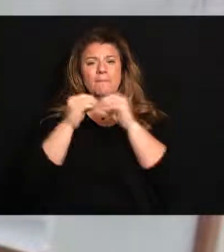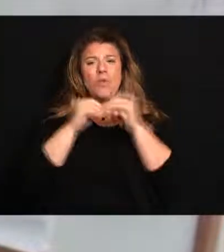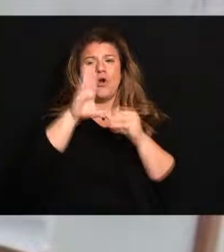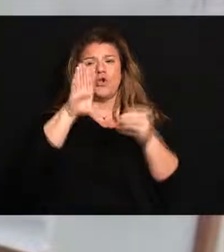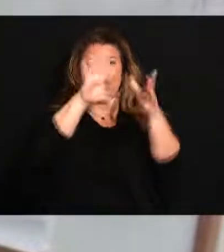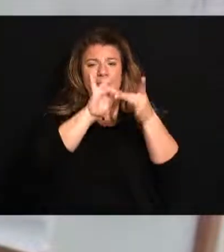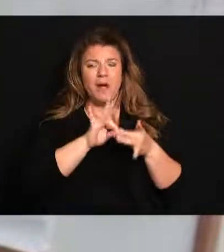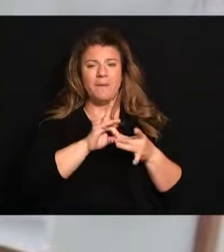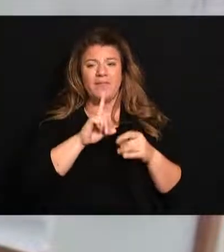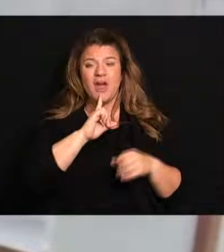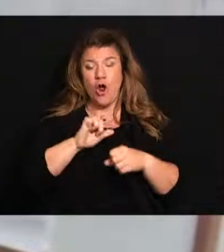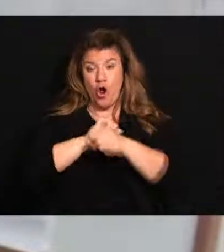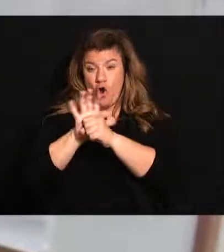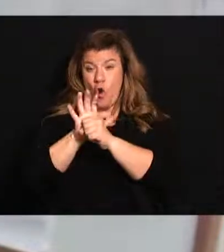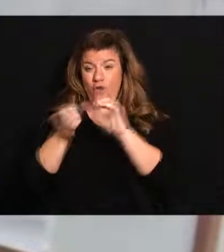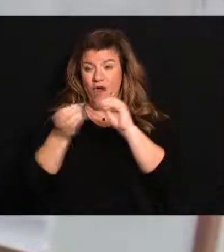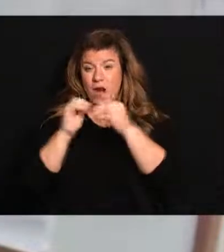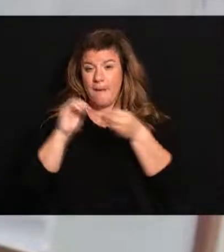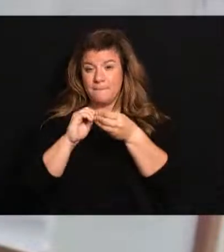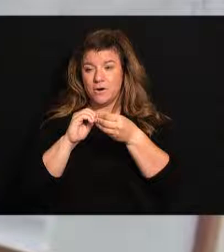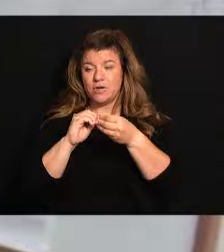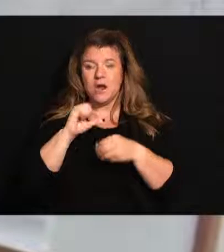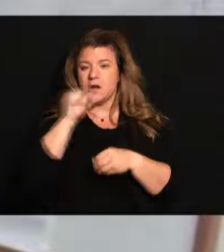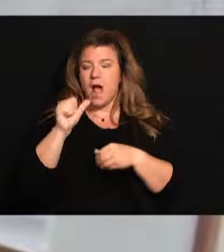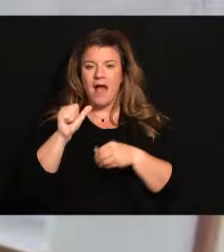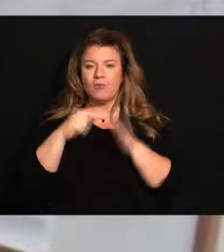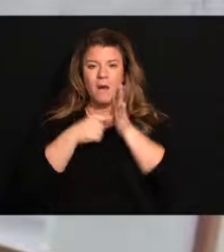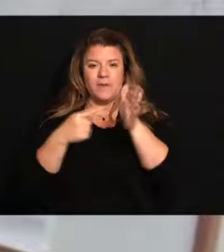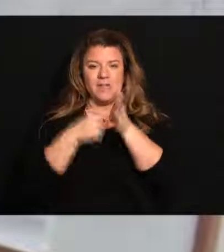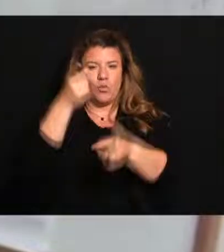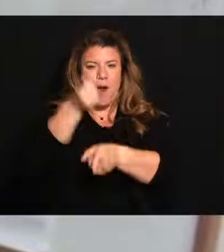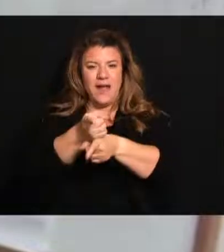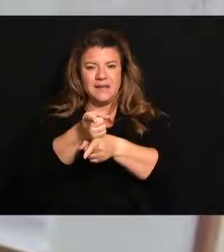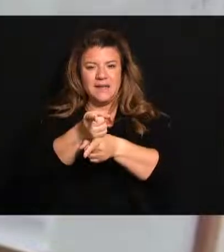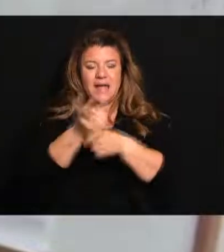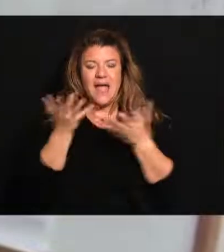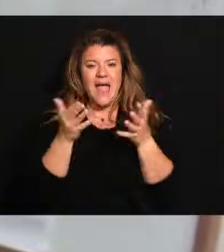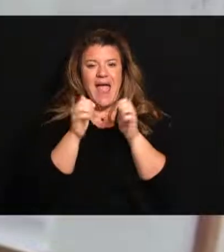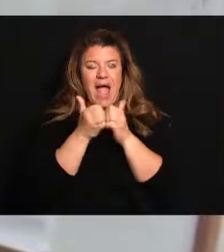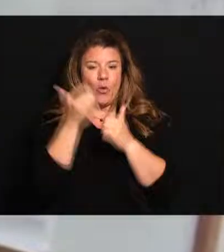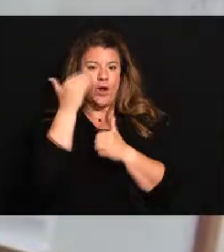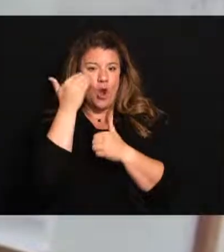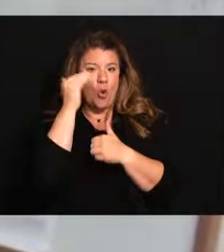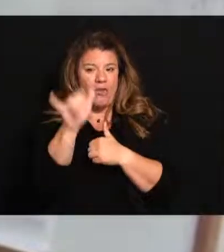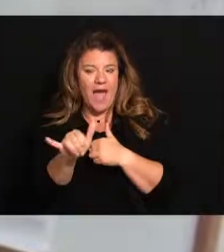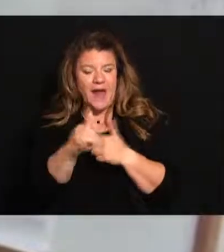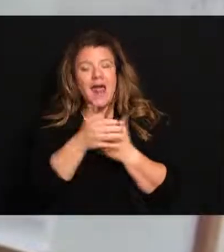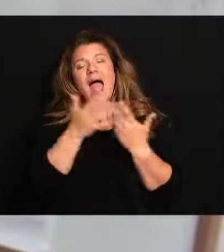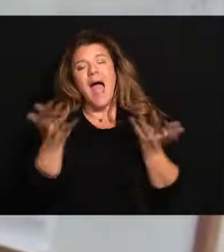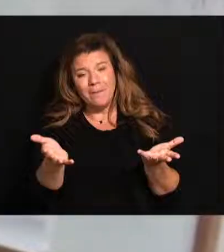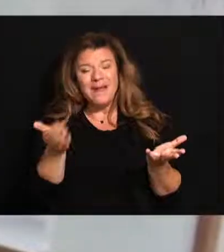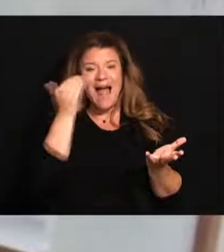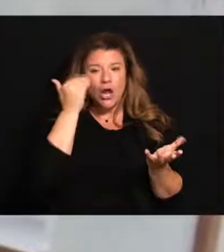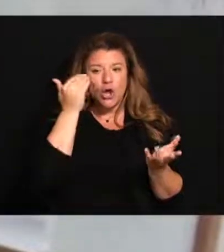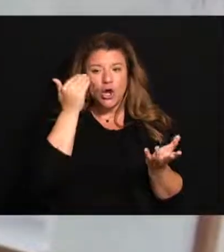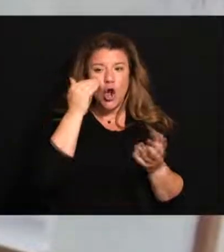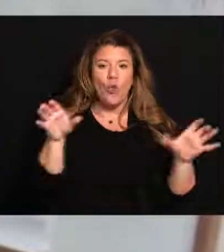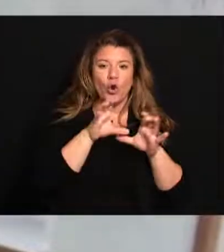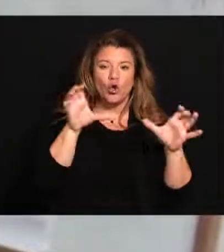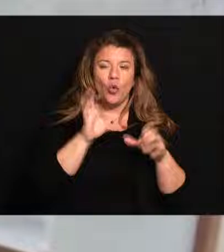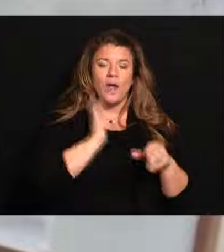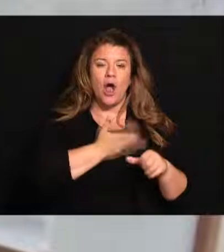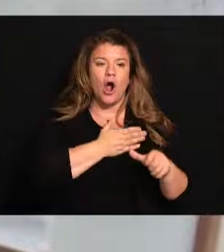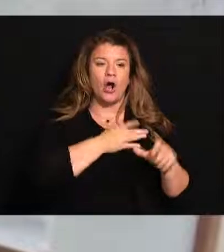that our COVID numbers are likely underrepresented? How do we know that? I know we're also, doing our wastewater